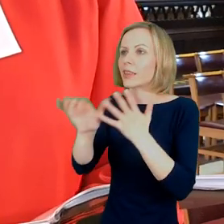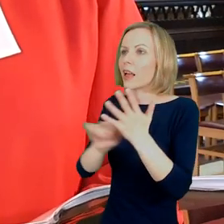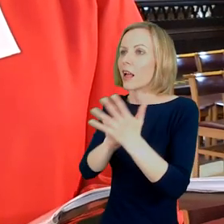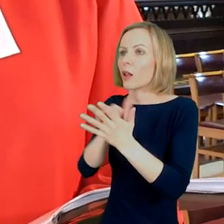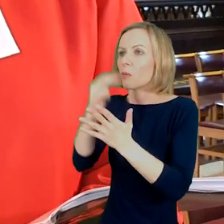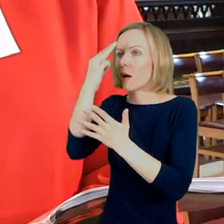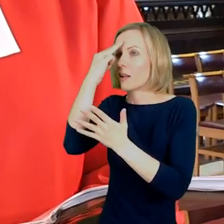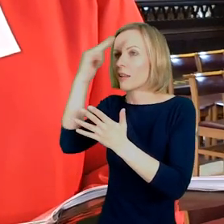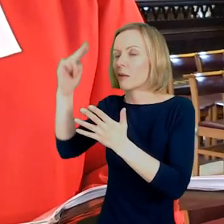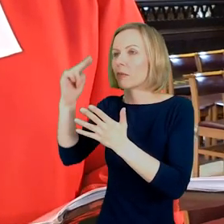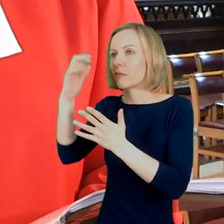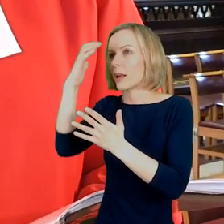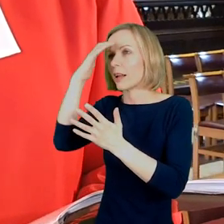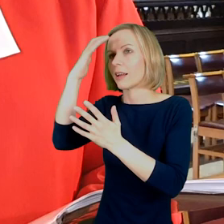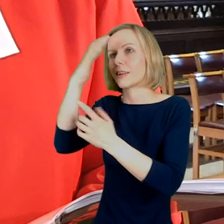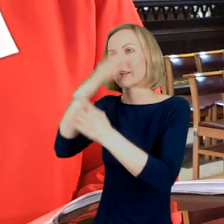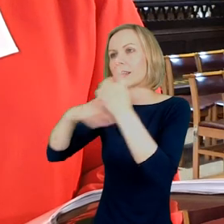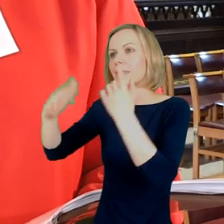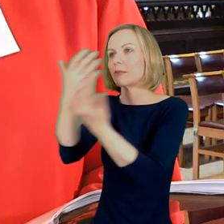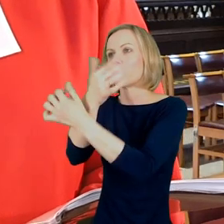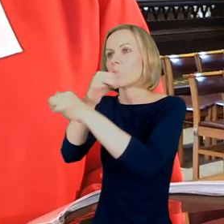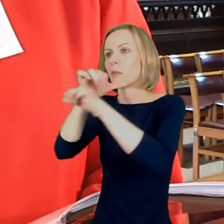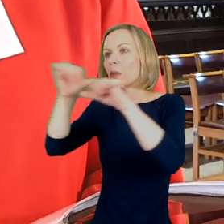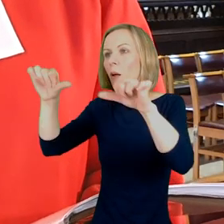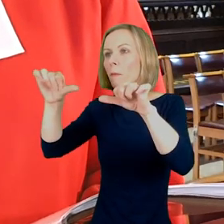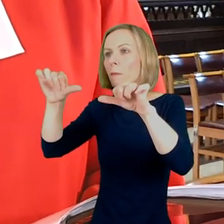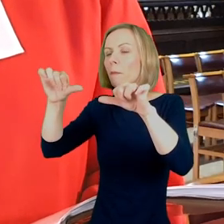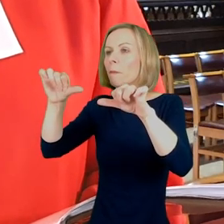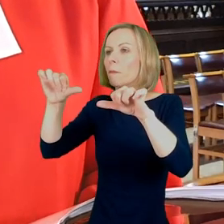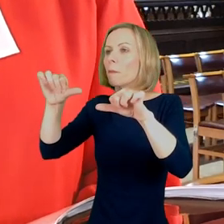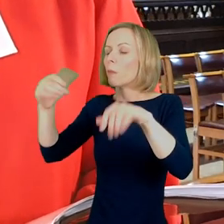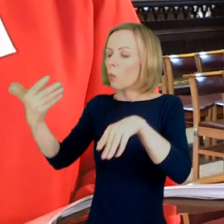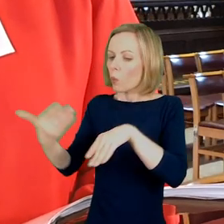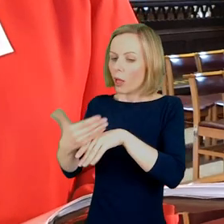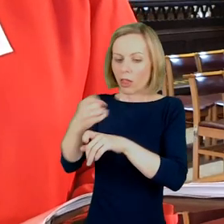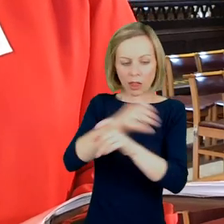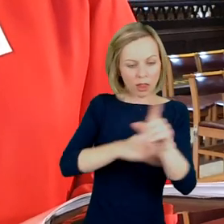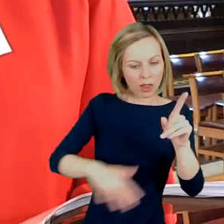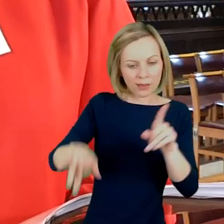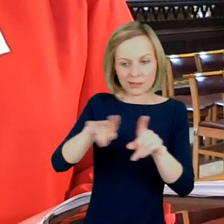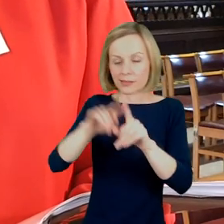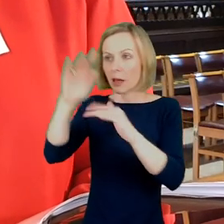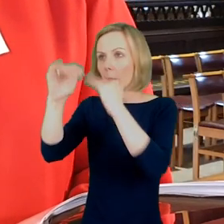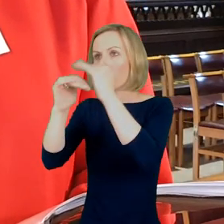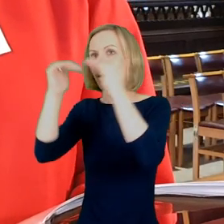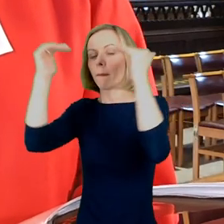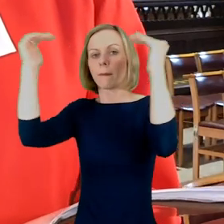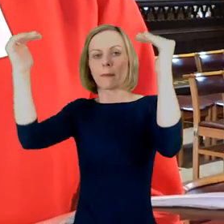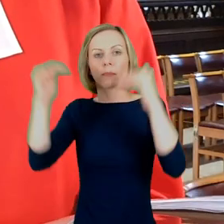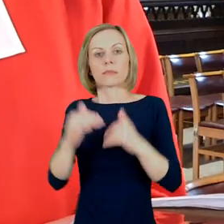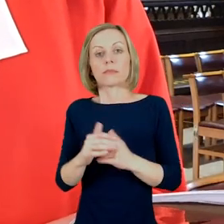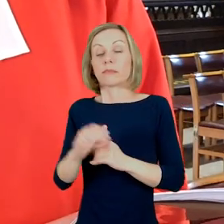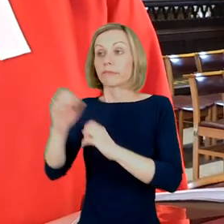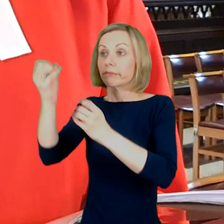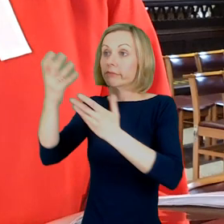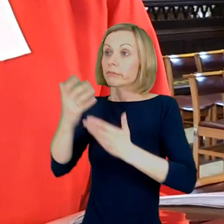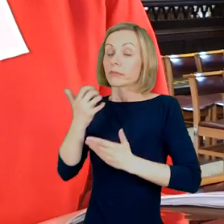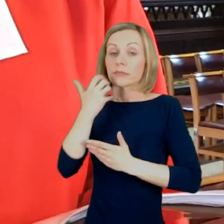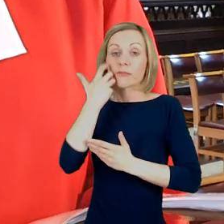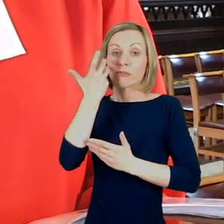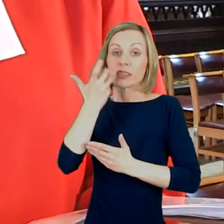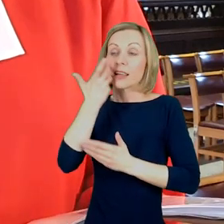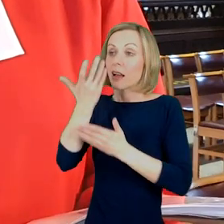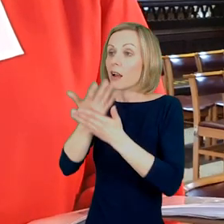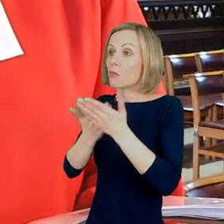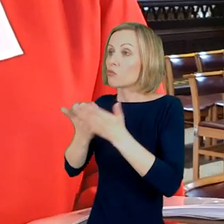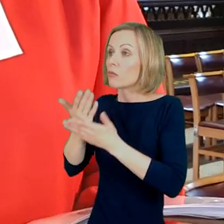name. Thy kingdom come, thy will be done on earth as it is in heaven. Give us this day